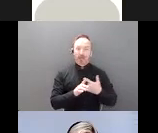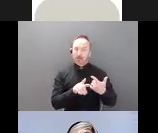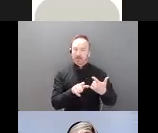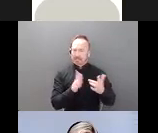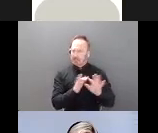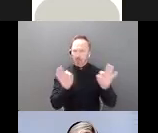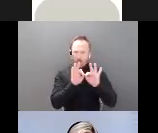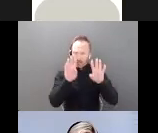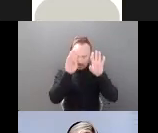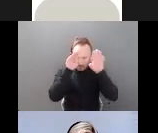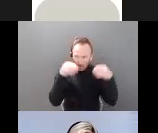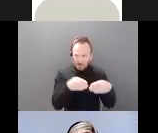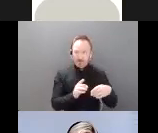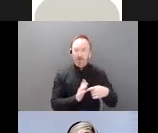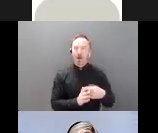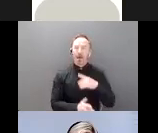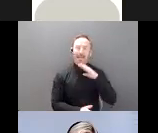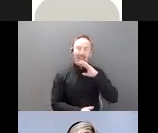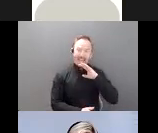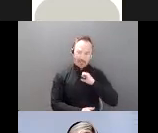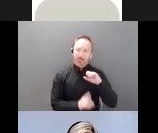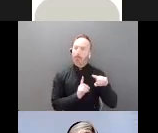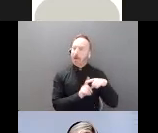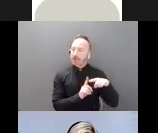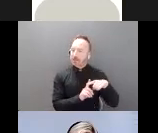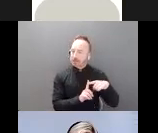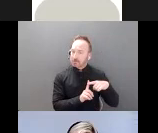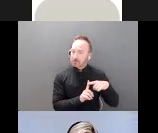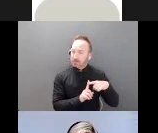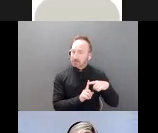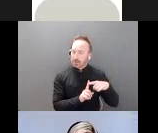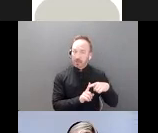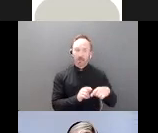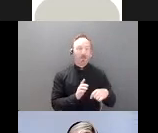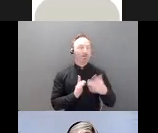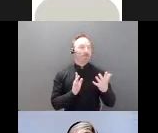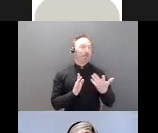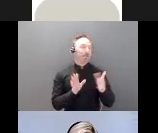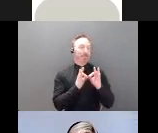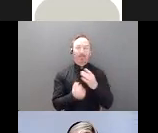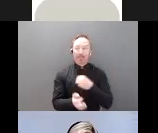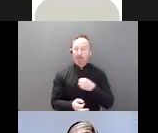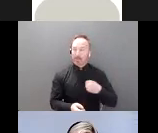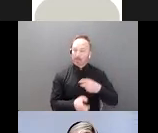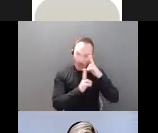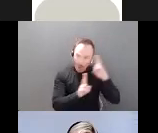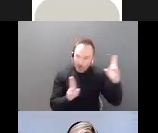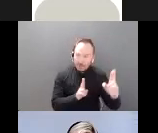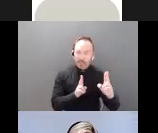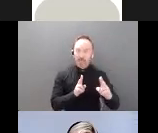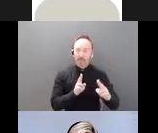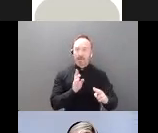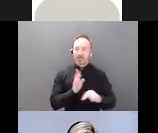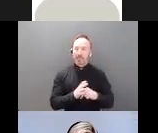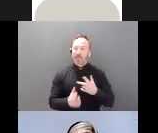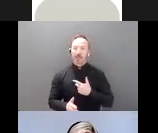on positive aging and, really honoring family members across the lifespan, regardless of age, right?